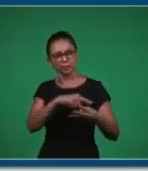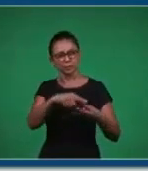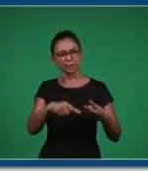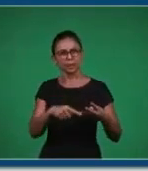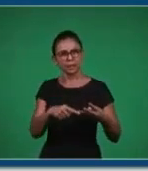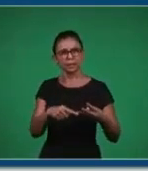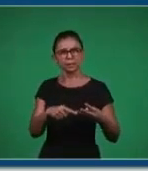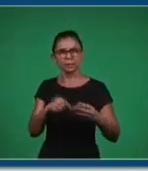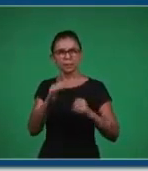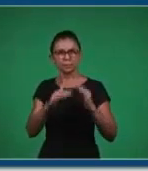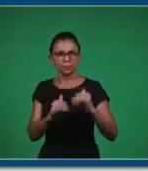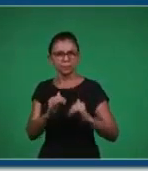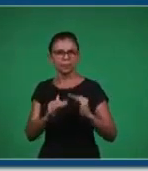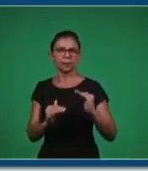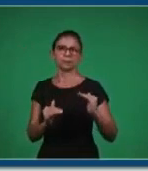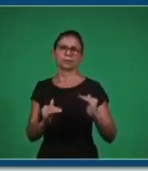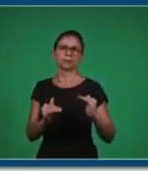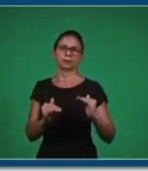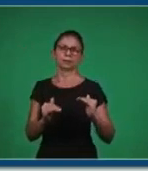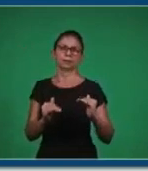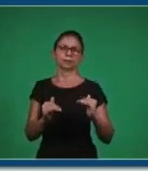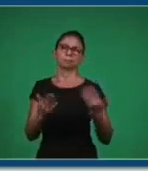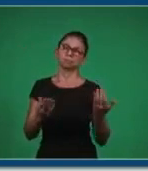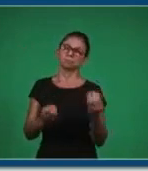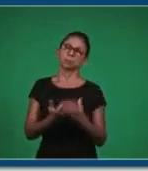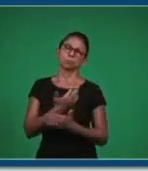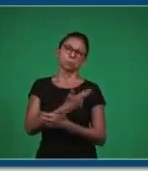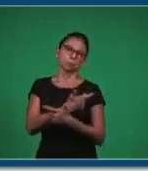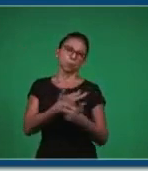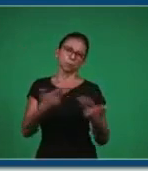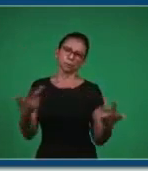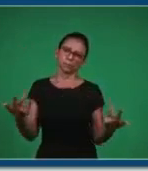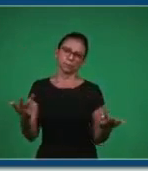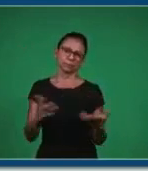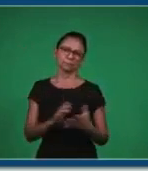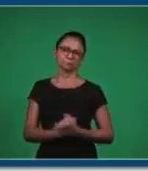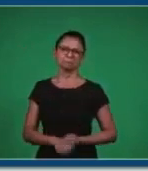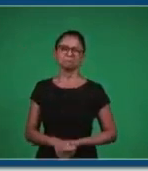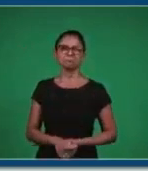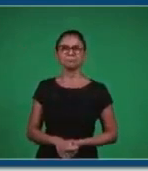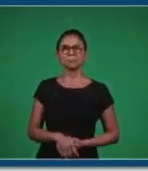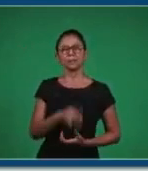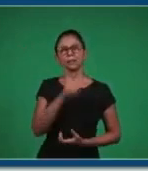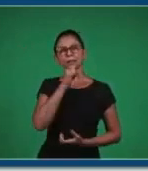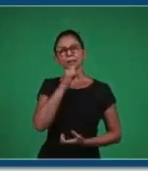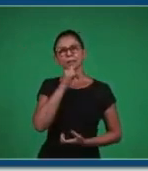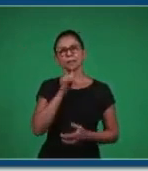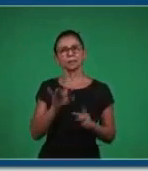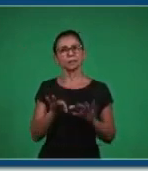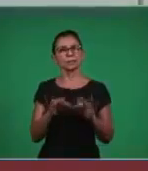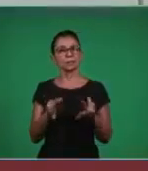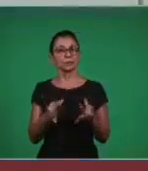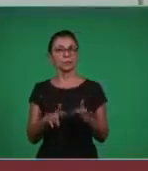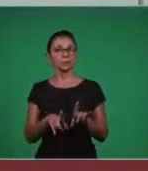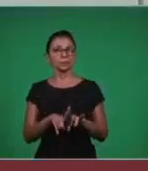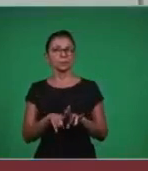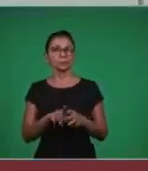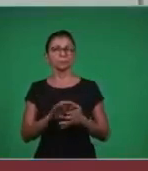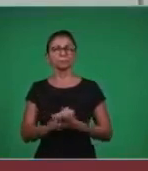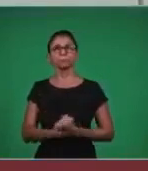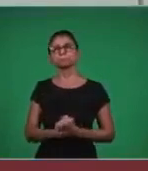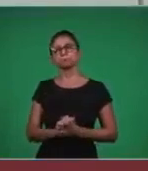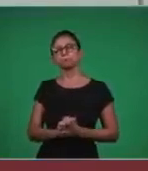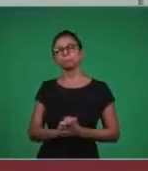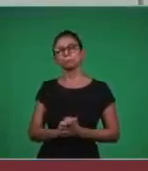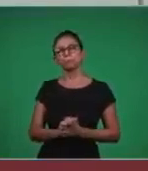three basic abilities that from them many others are born. And a simple